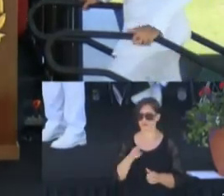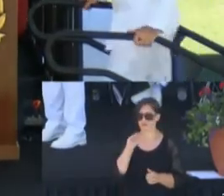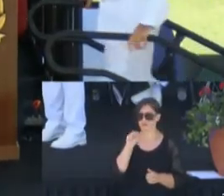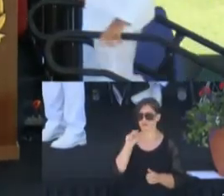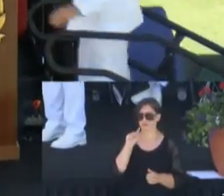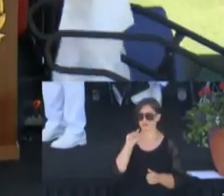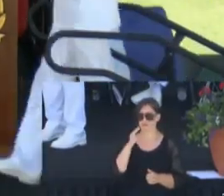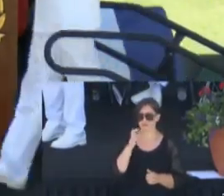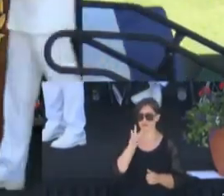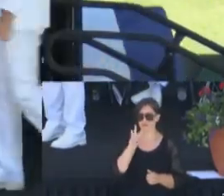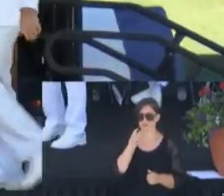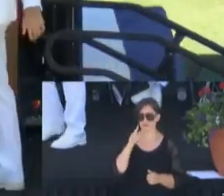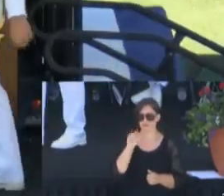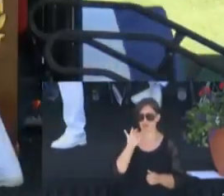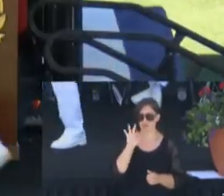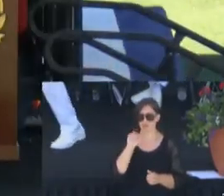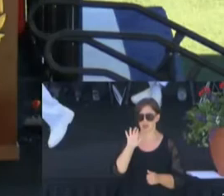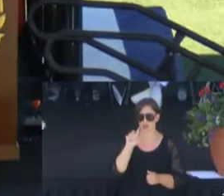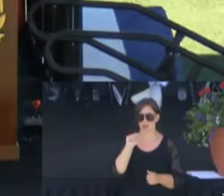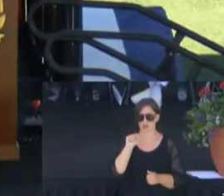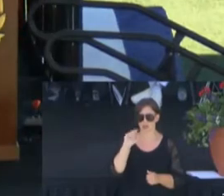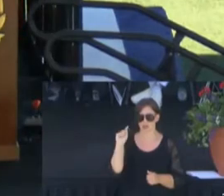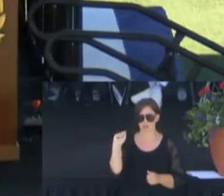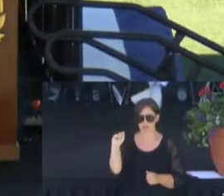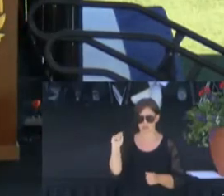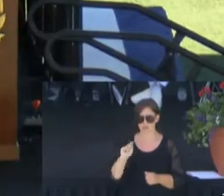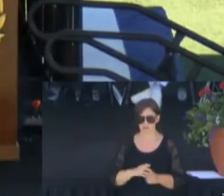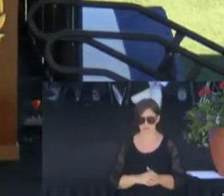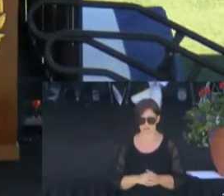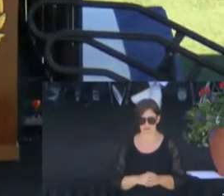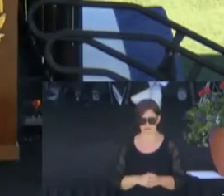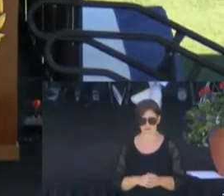Matthew Gilbert Talamo.